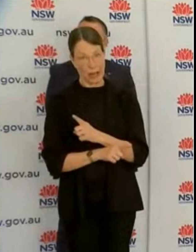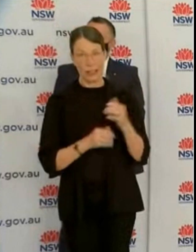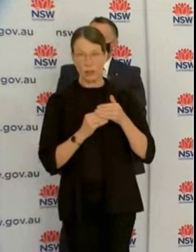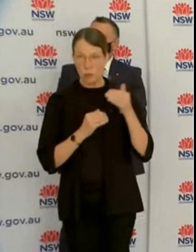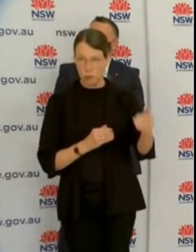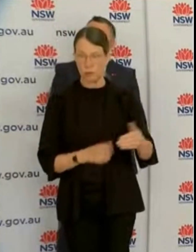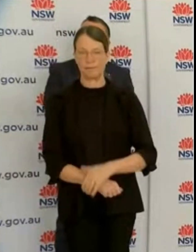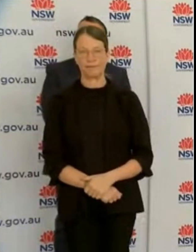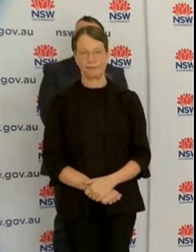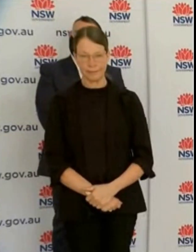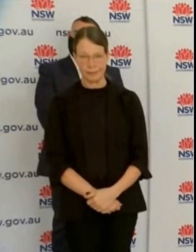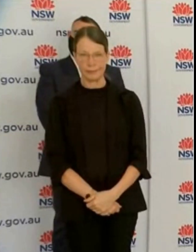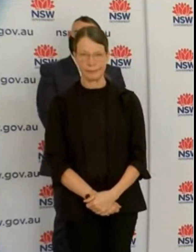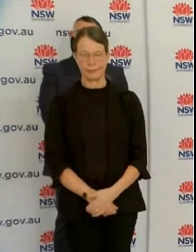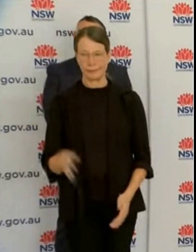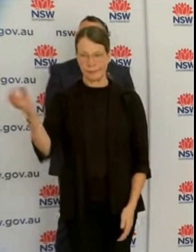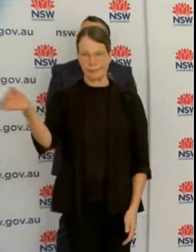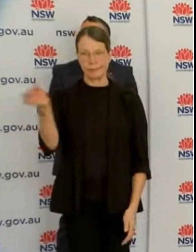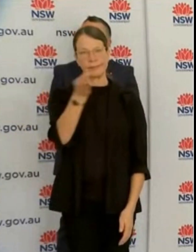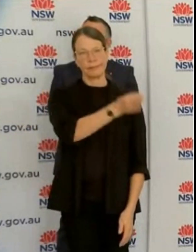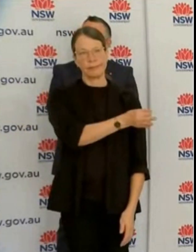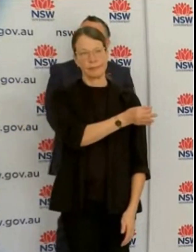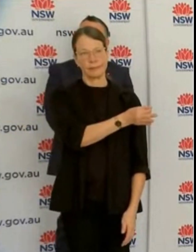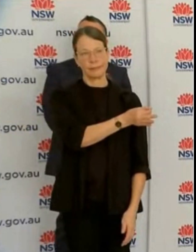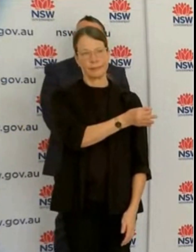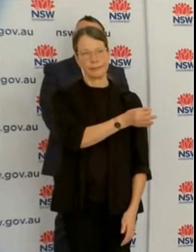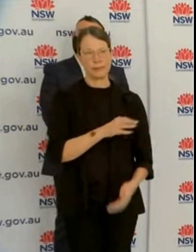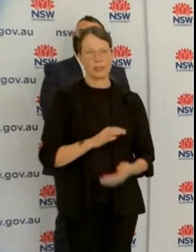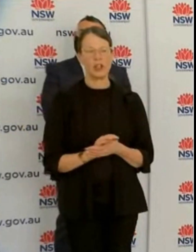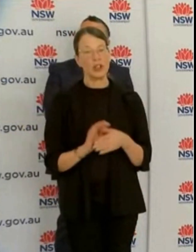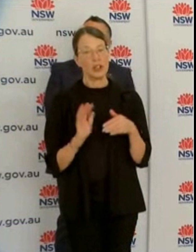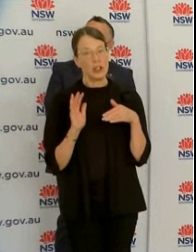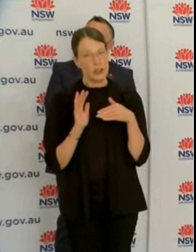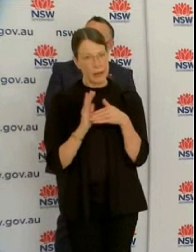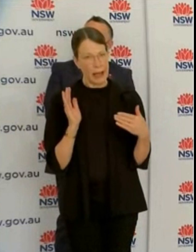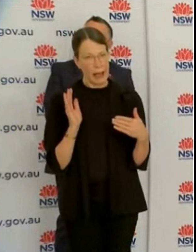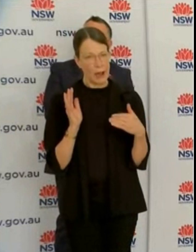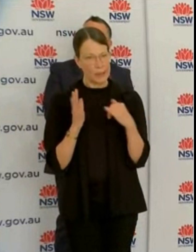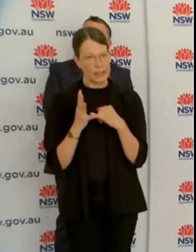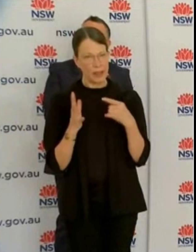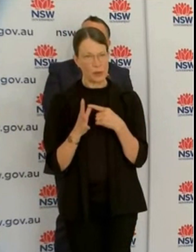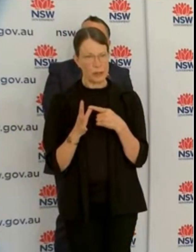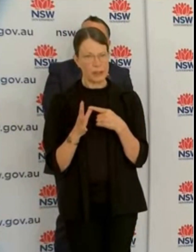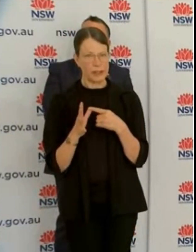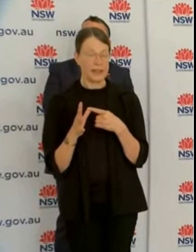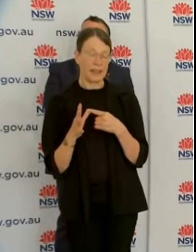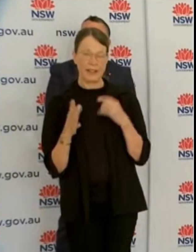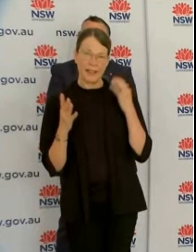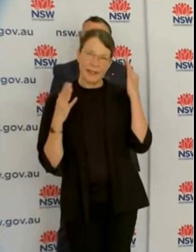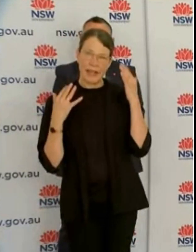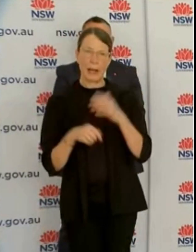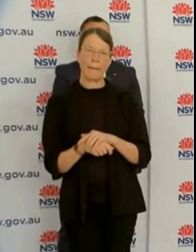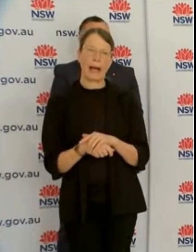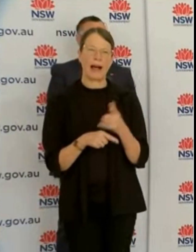that's underway in South Australia means facial recognition technology scanning for home quarantine. Are you comfortable with that technology in terms